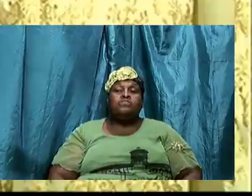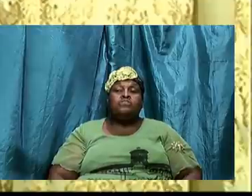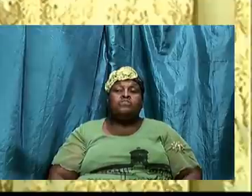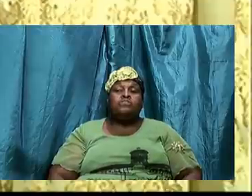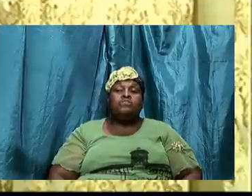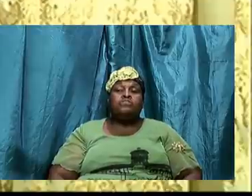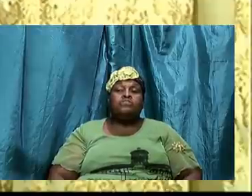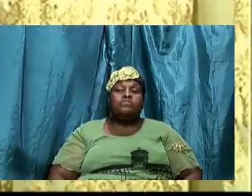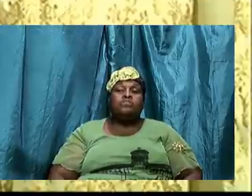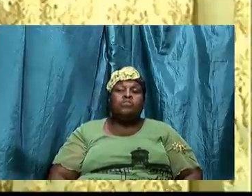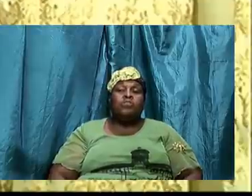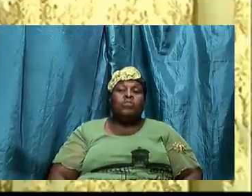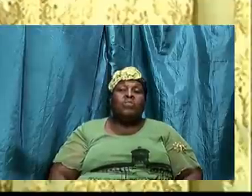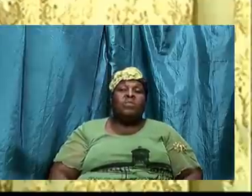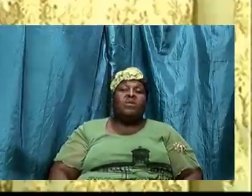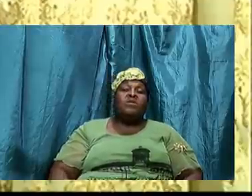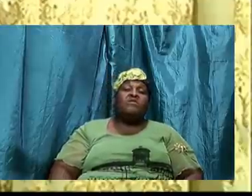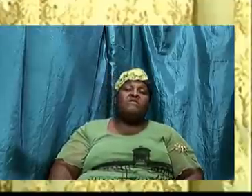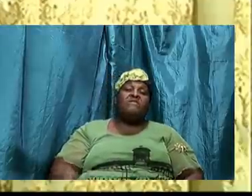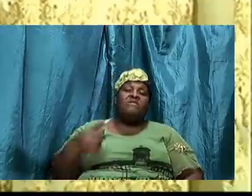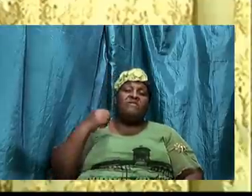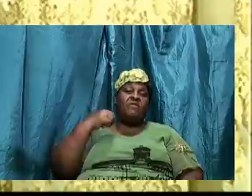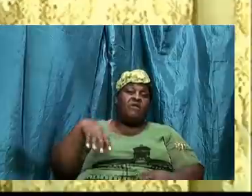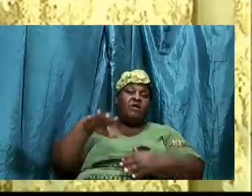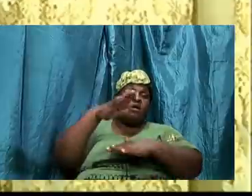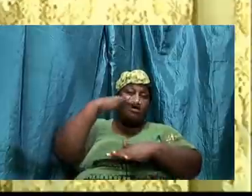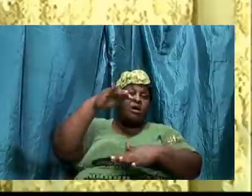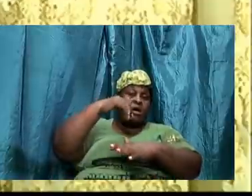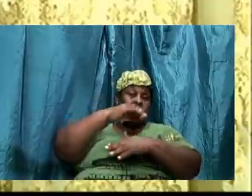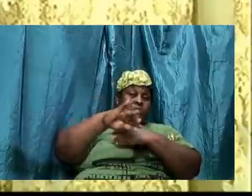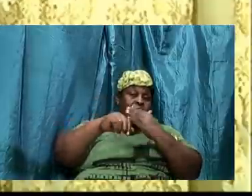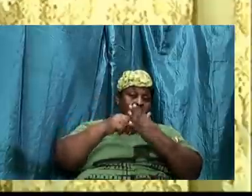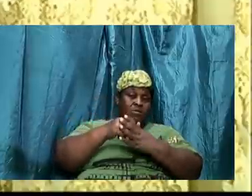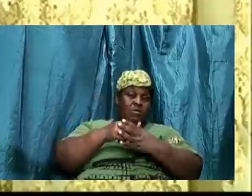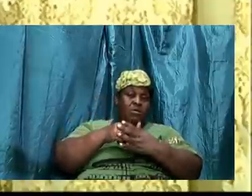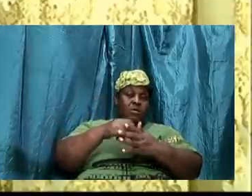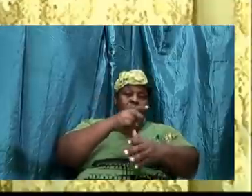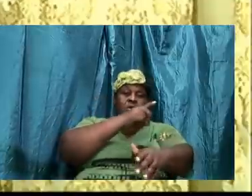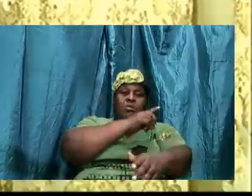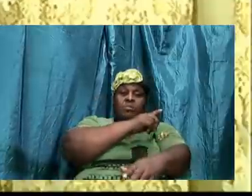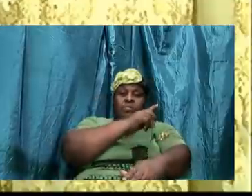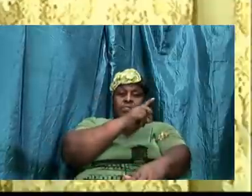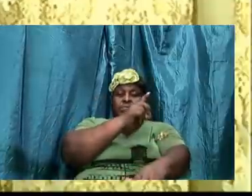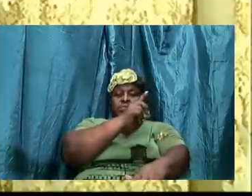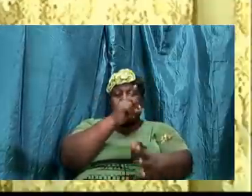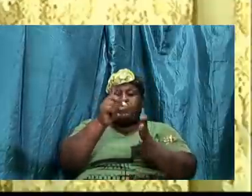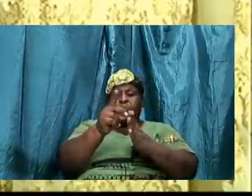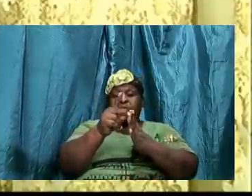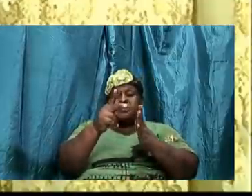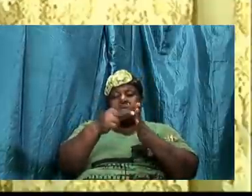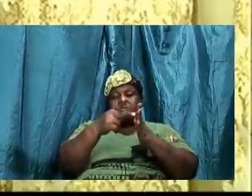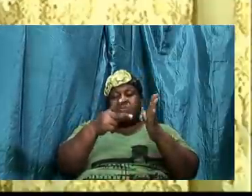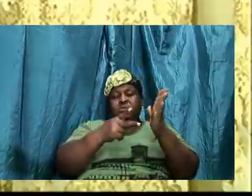21. Far above all principalities and powers and might and dominion